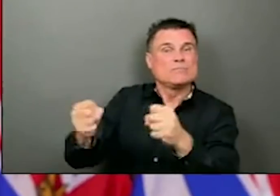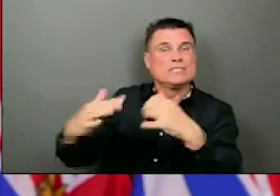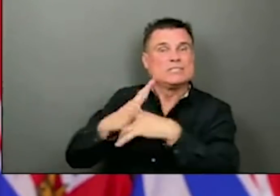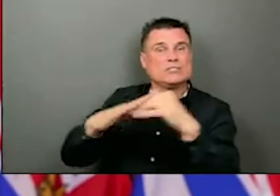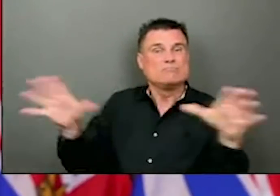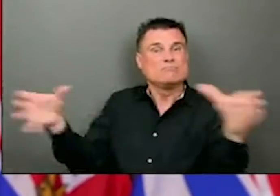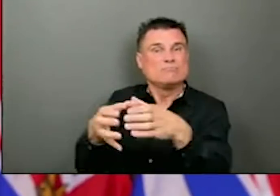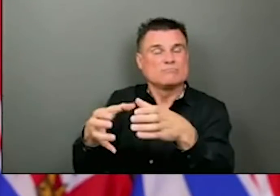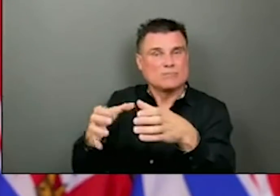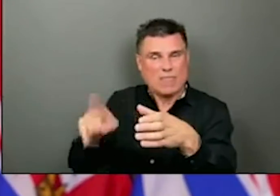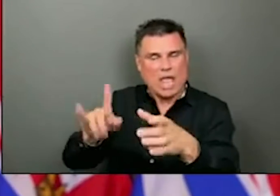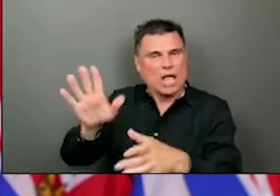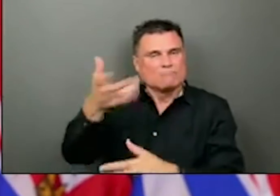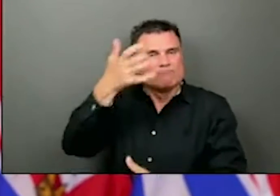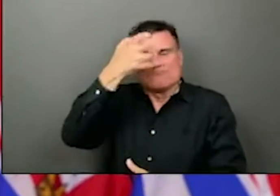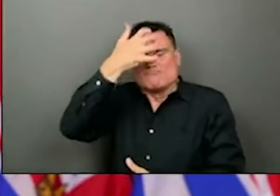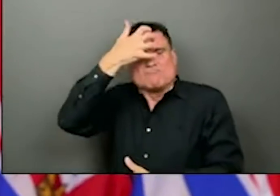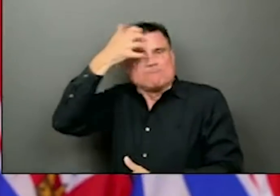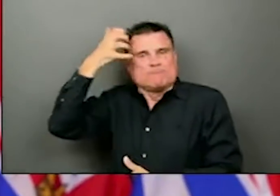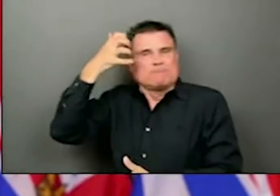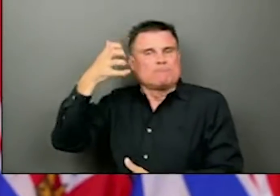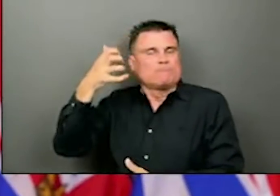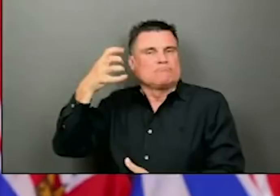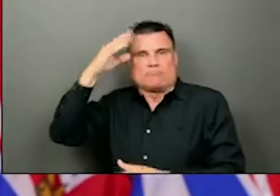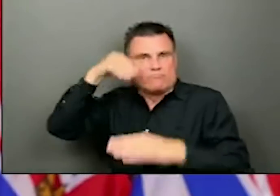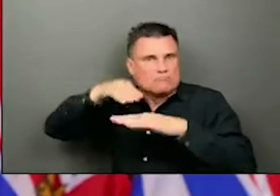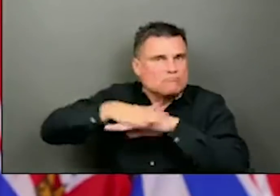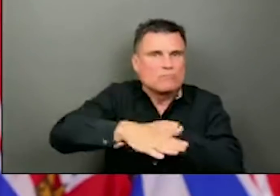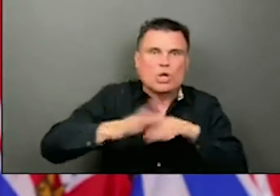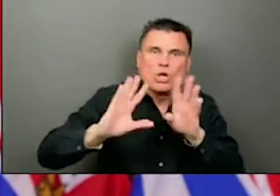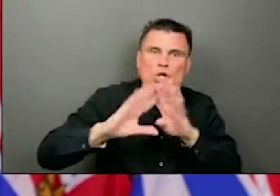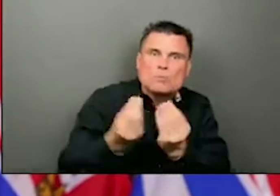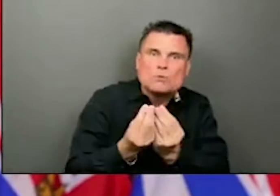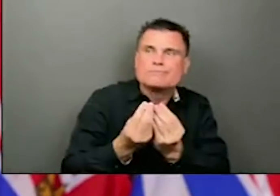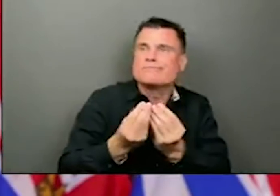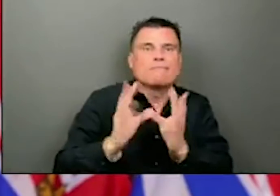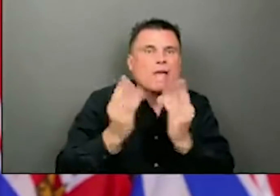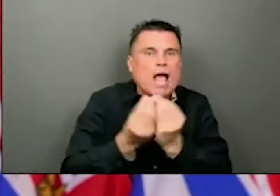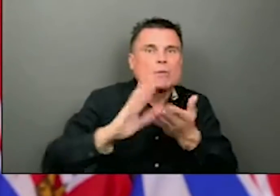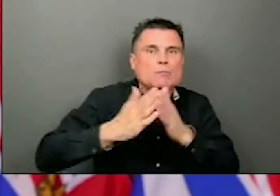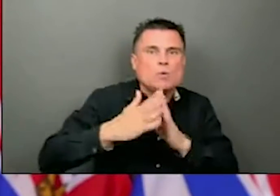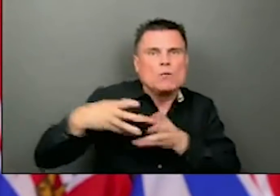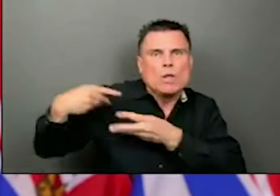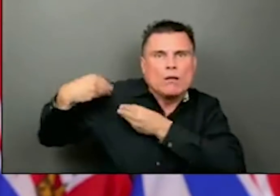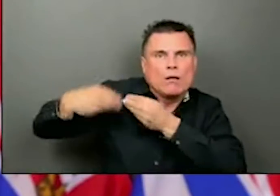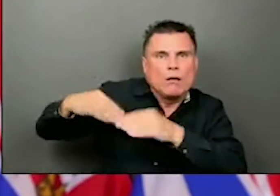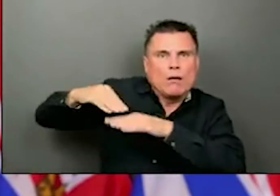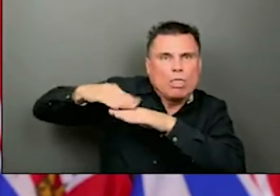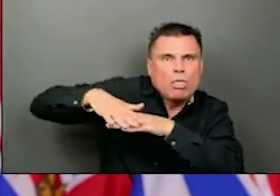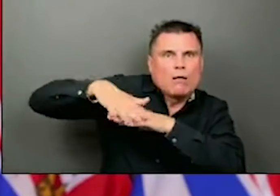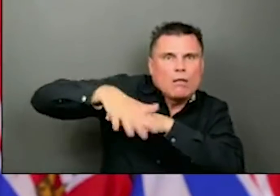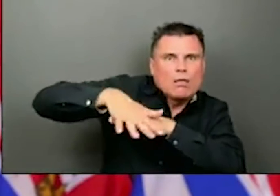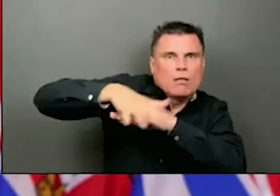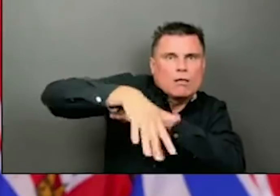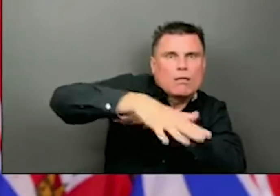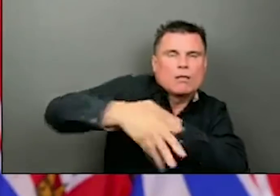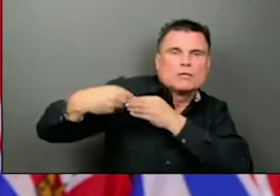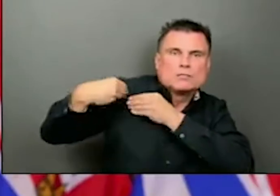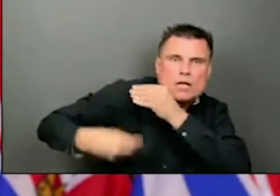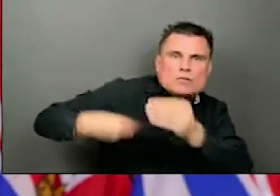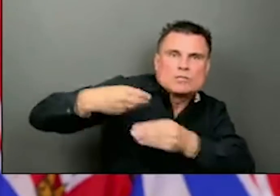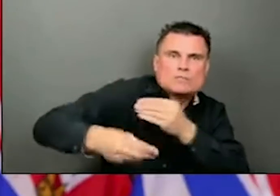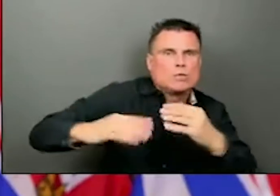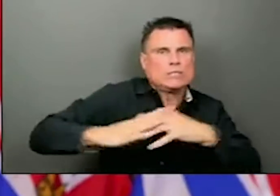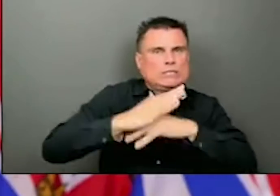with the direction and the leadership of Indigenous people in our province and in our country. I think we need to understand